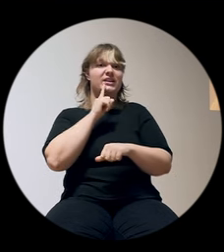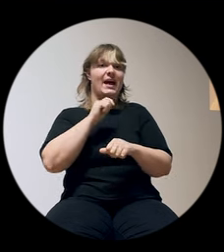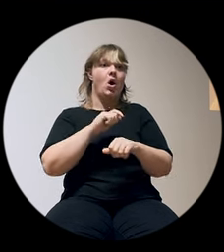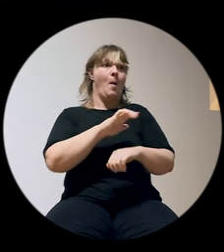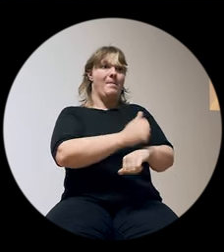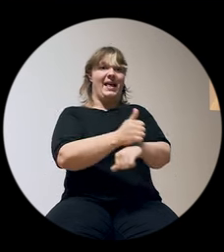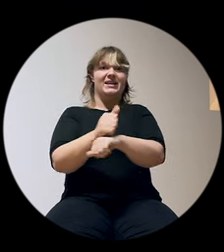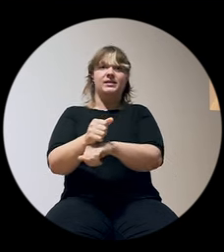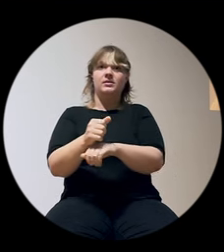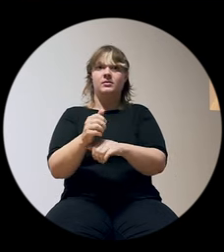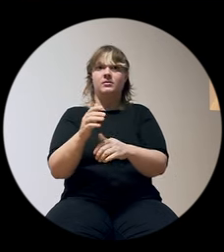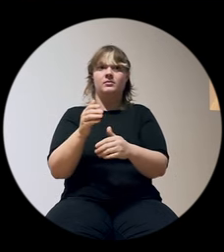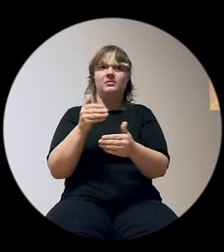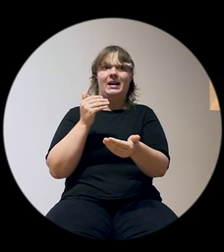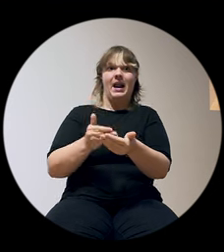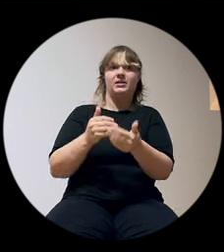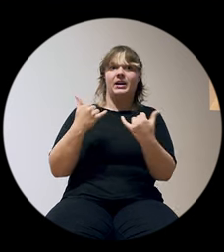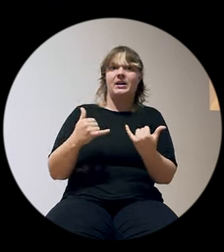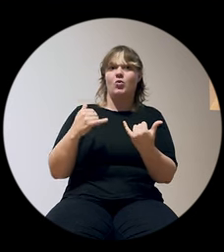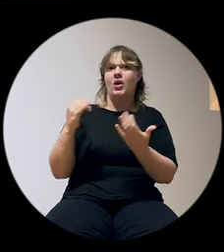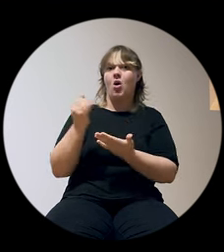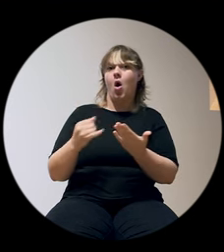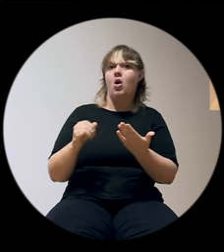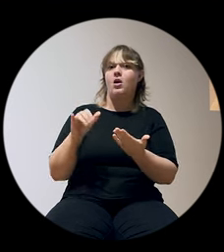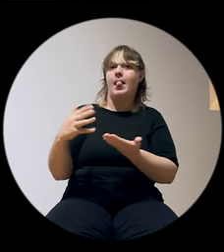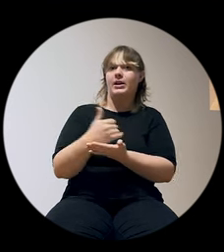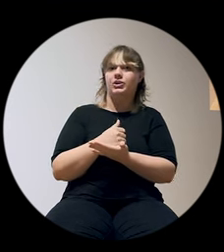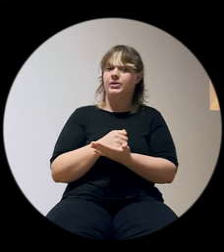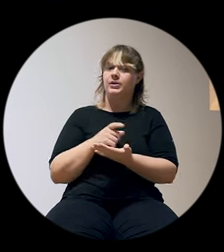beside the contemporary art collection were